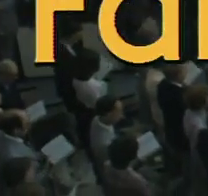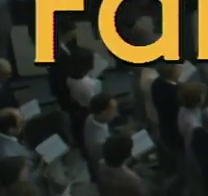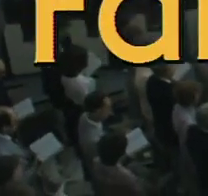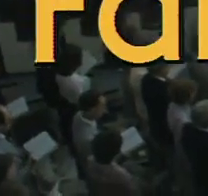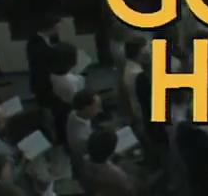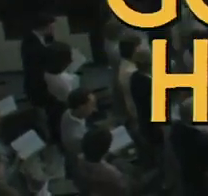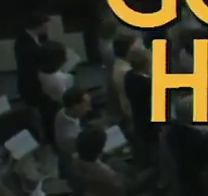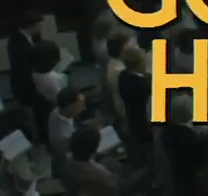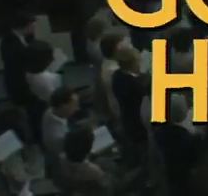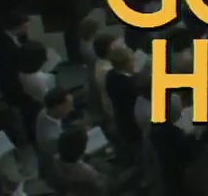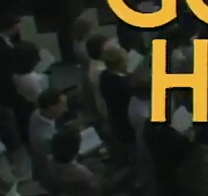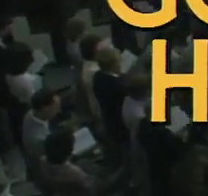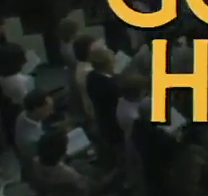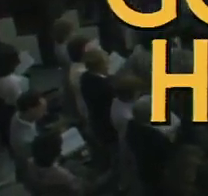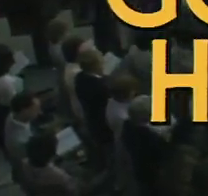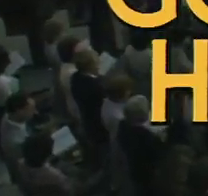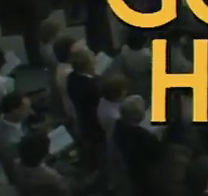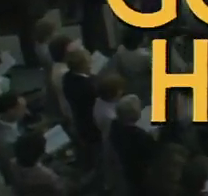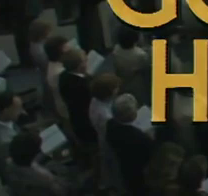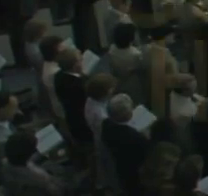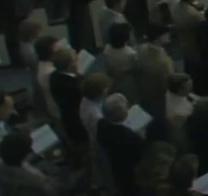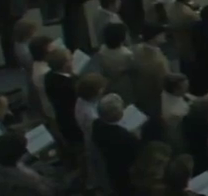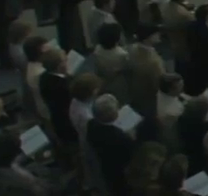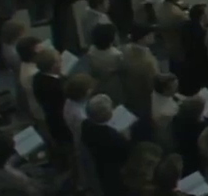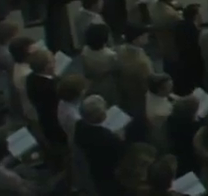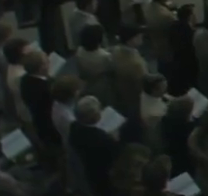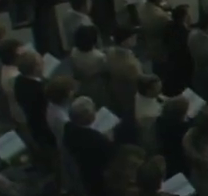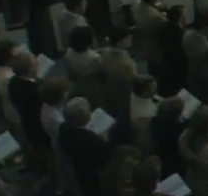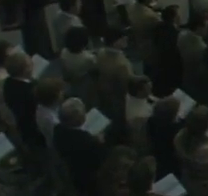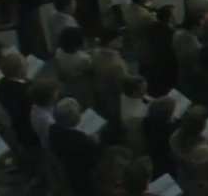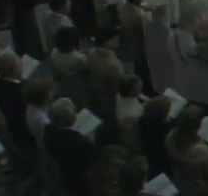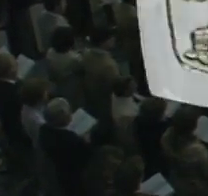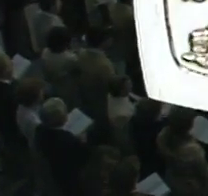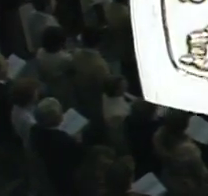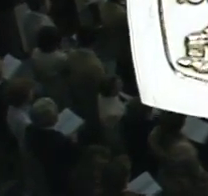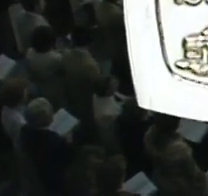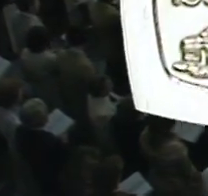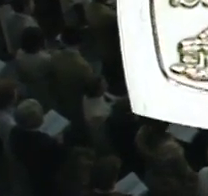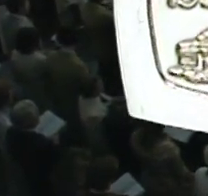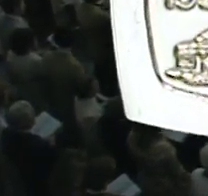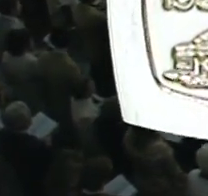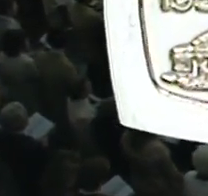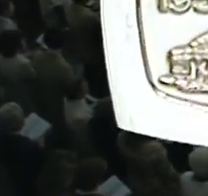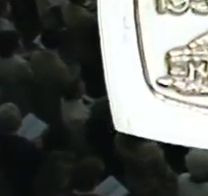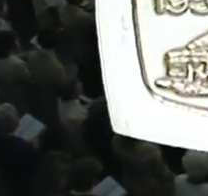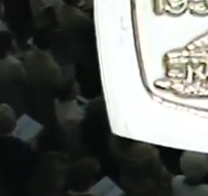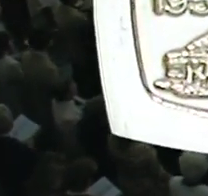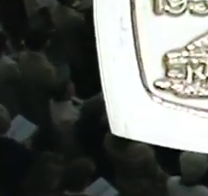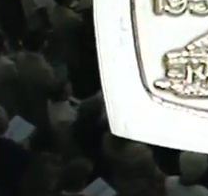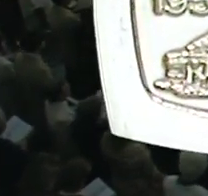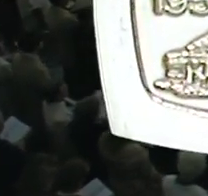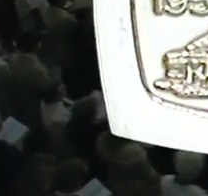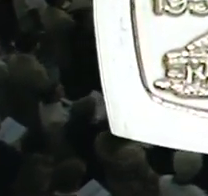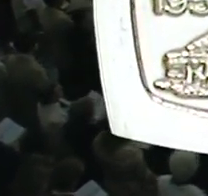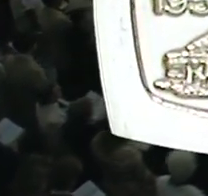Falwell and the Old Time Gospel Hour, celebrating 25 years of Christian ministry.